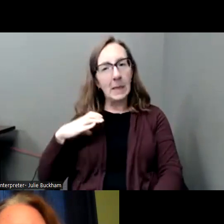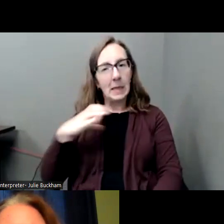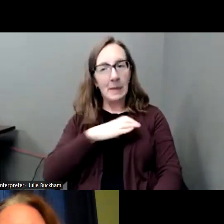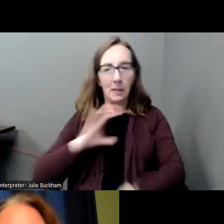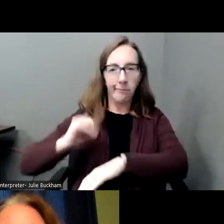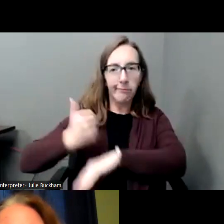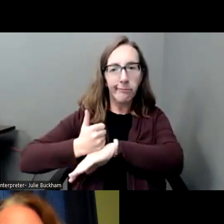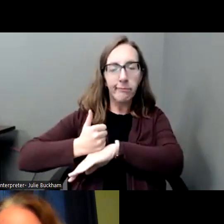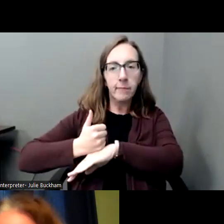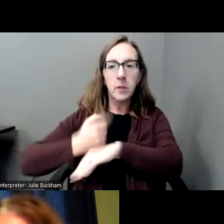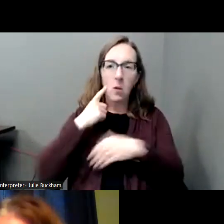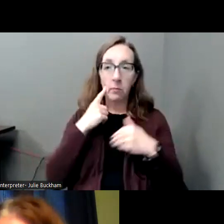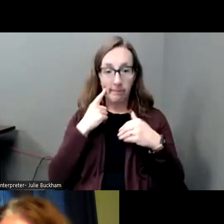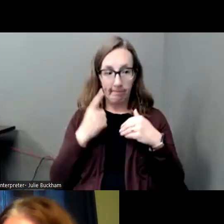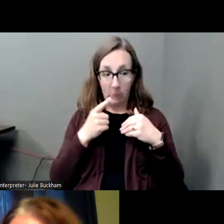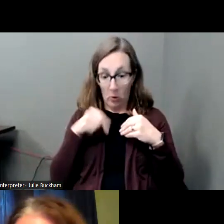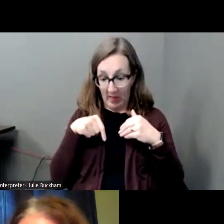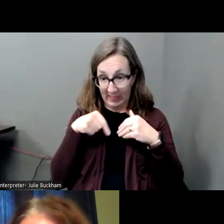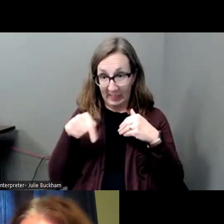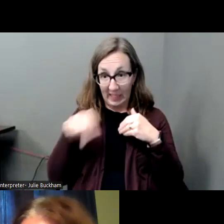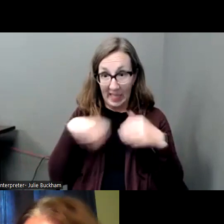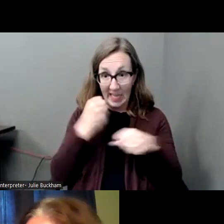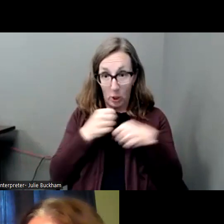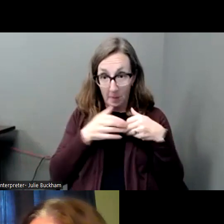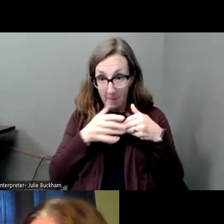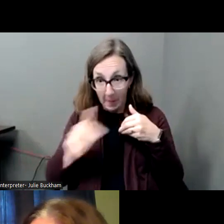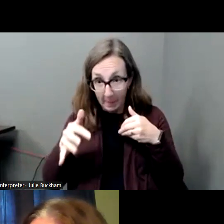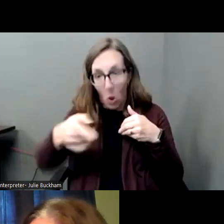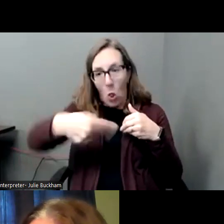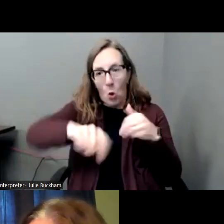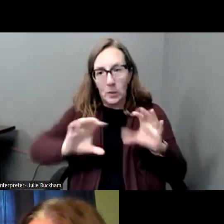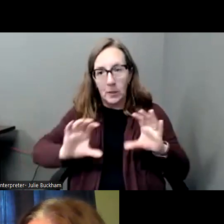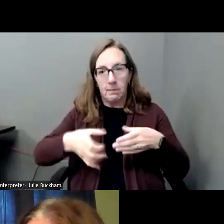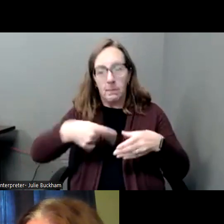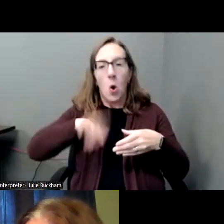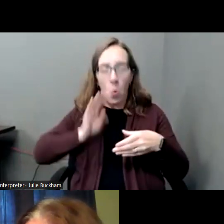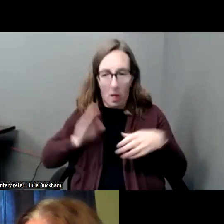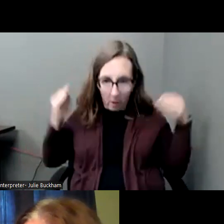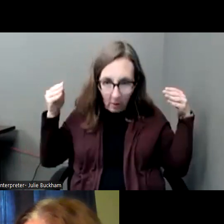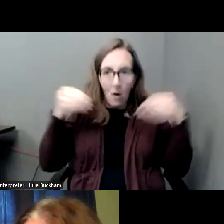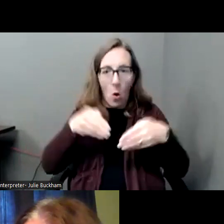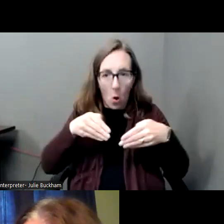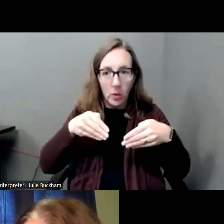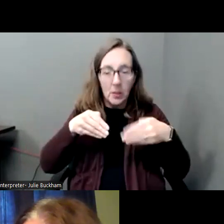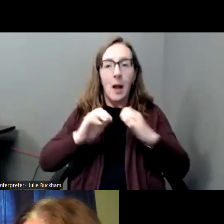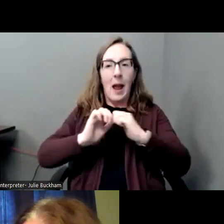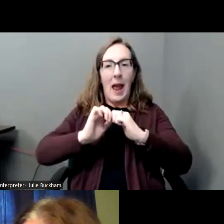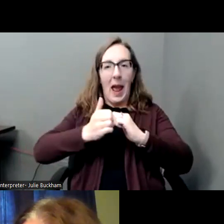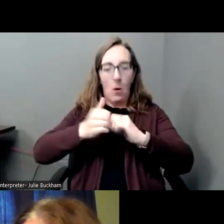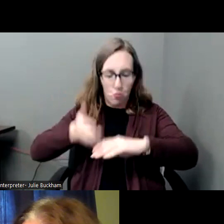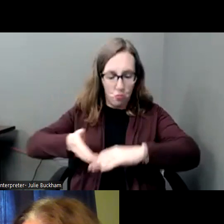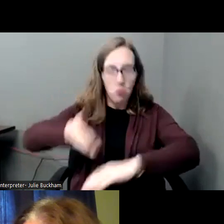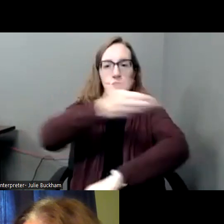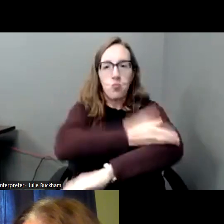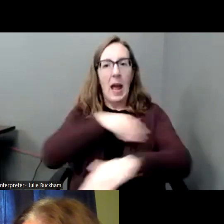coming year and the year following, those subcommittee members will be focusing very intensely on how to improve access